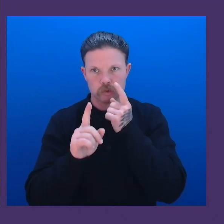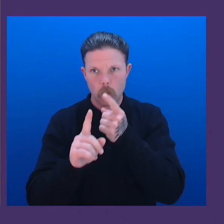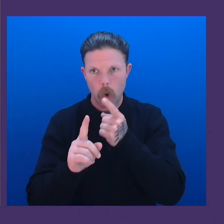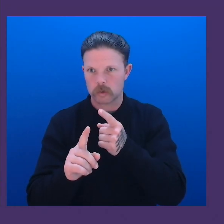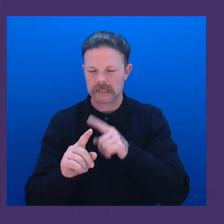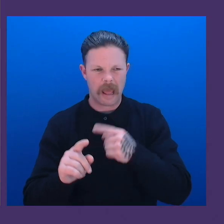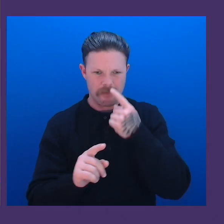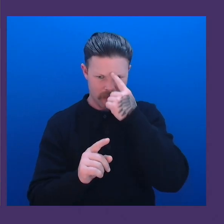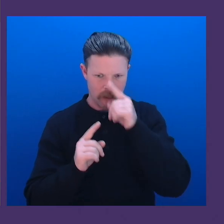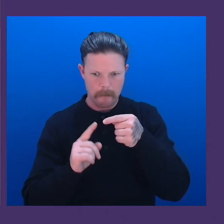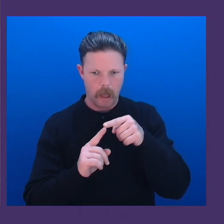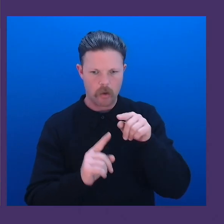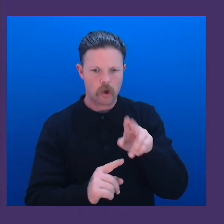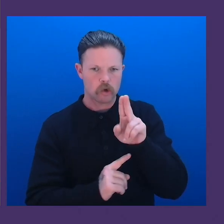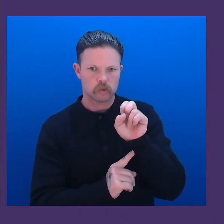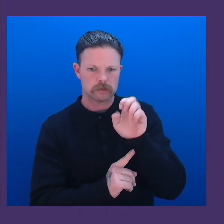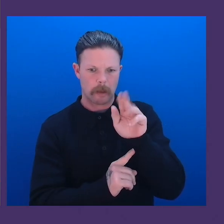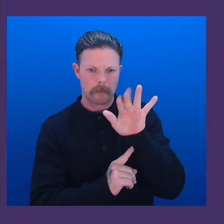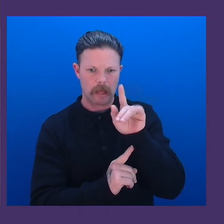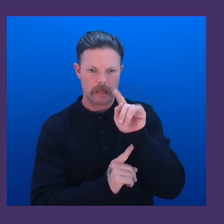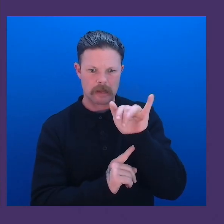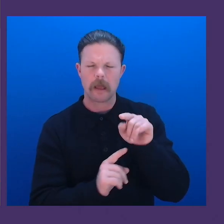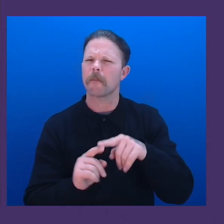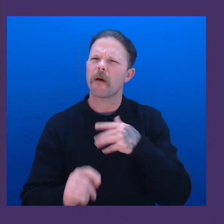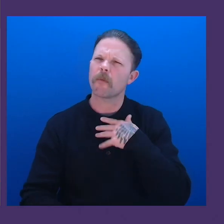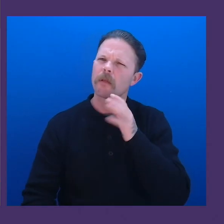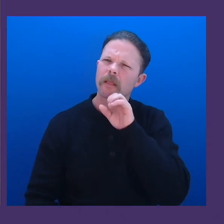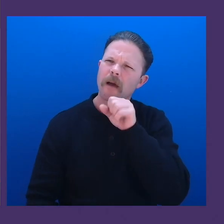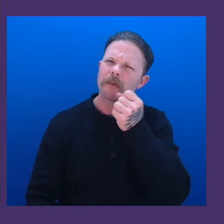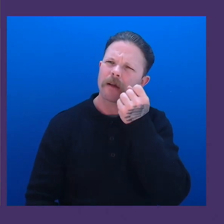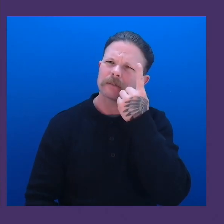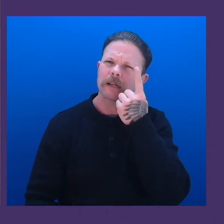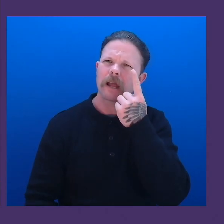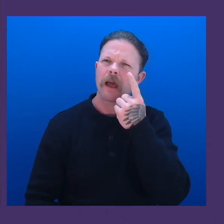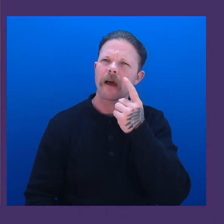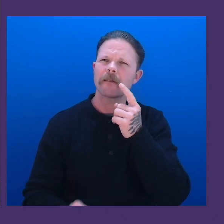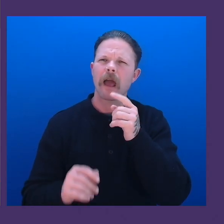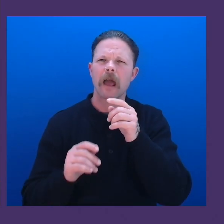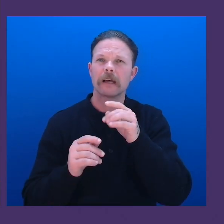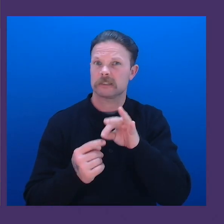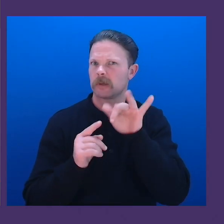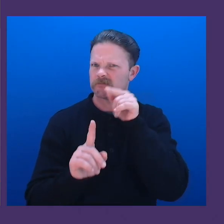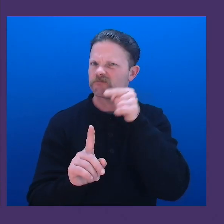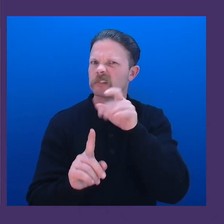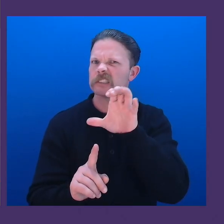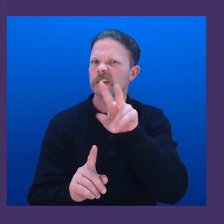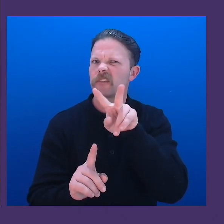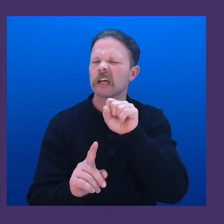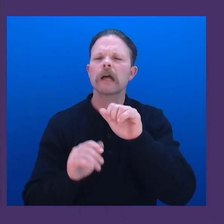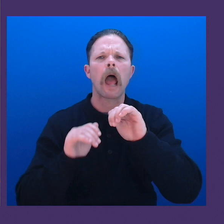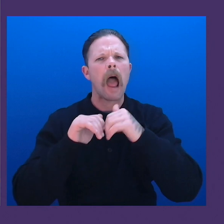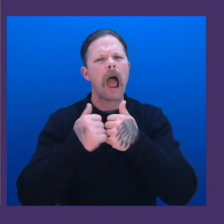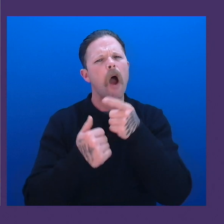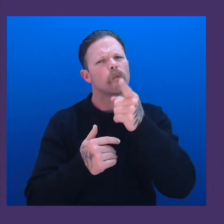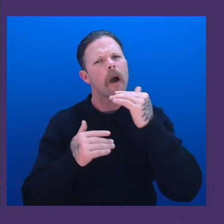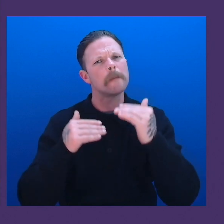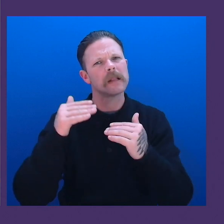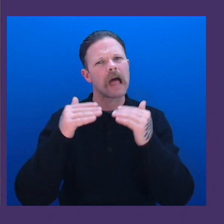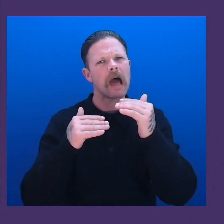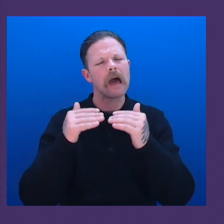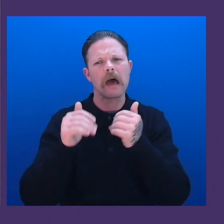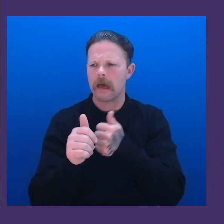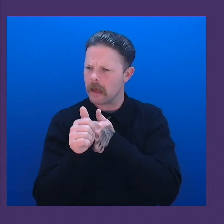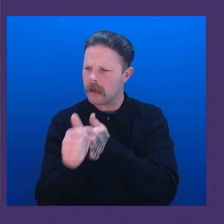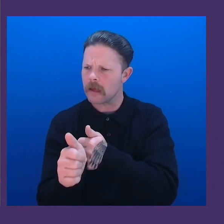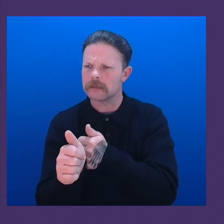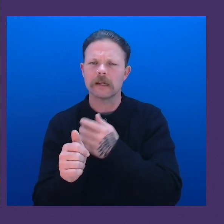would love to understand, especially at CVS, how are you balancing compliance and